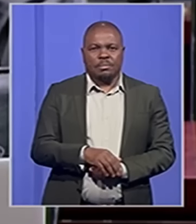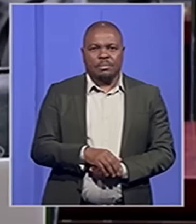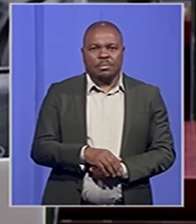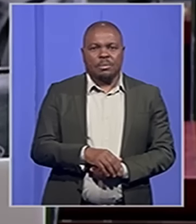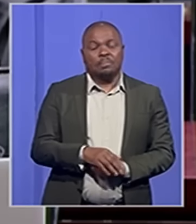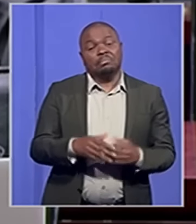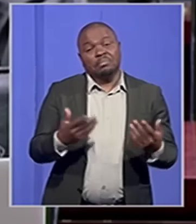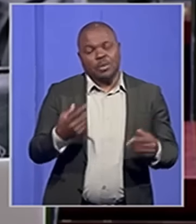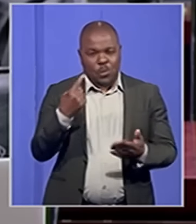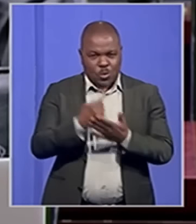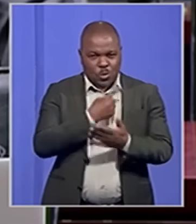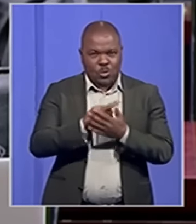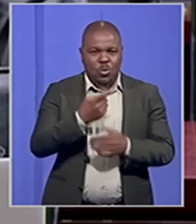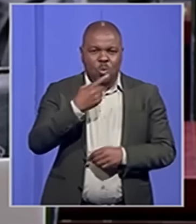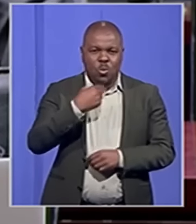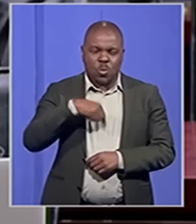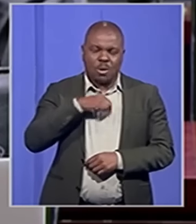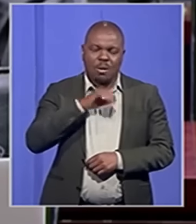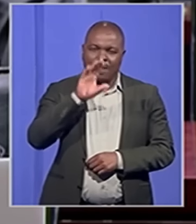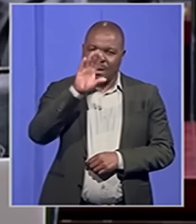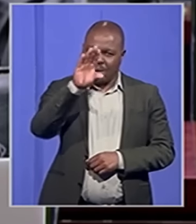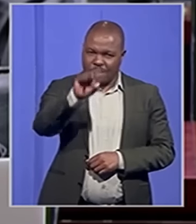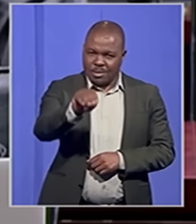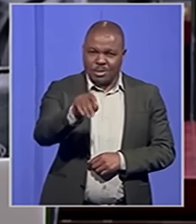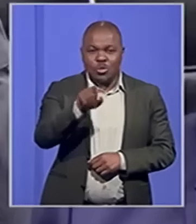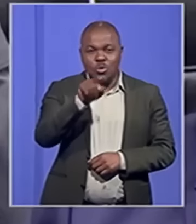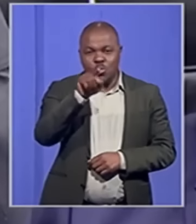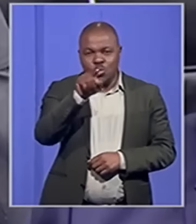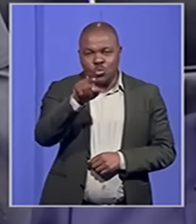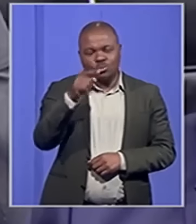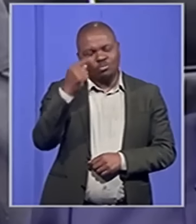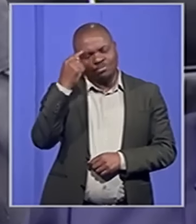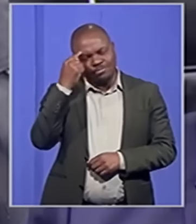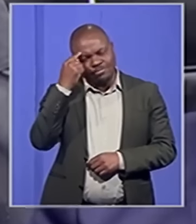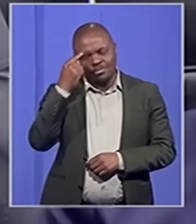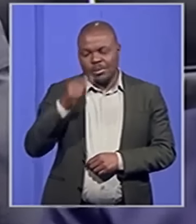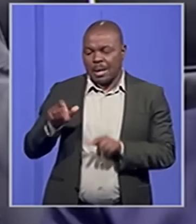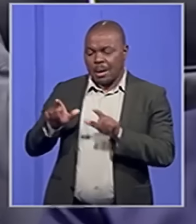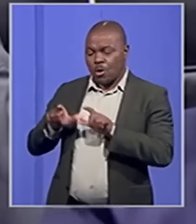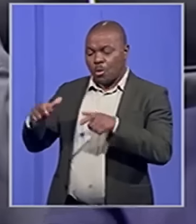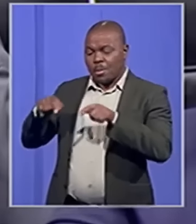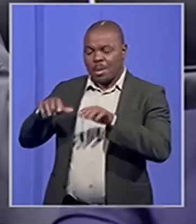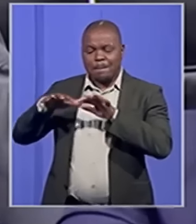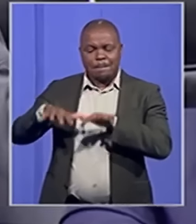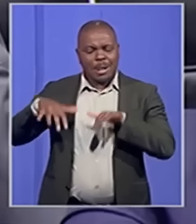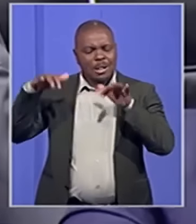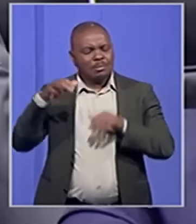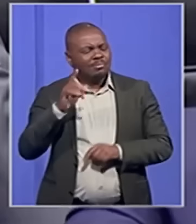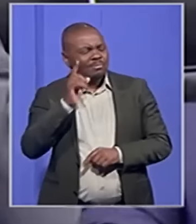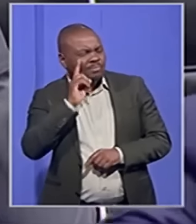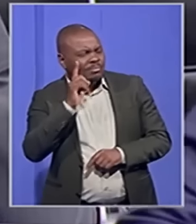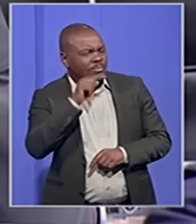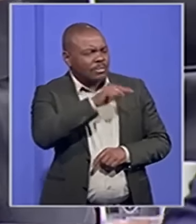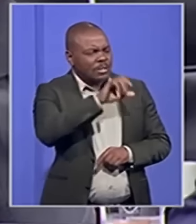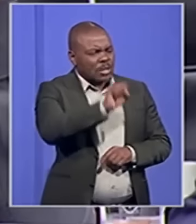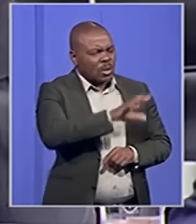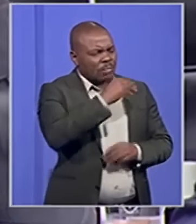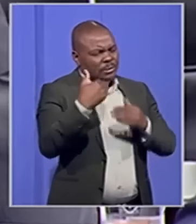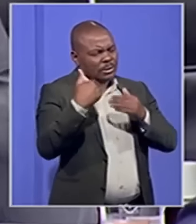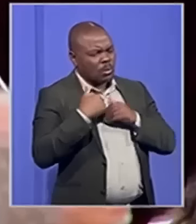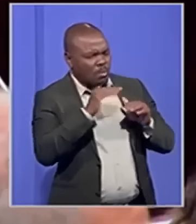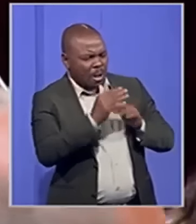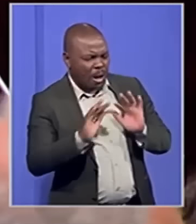Belo ka metla re botšiša gore na maikutlo a gago ke afe ka bokgoni bja komiti ya palamente yeo e šetšanago le polokego ya bosetšhaba